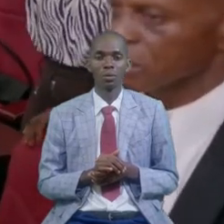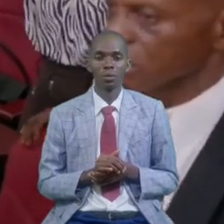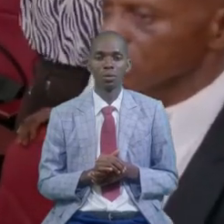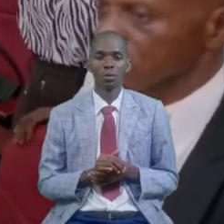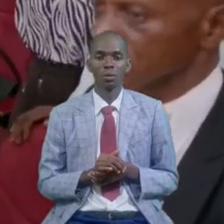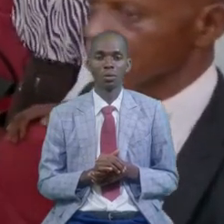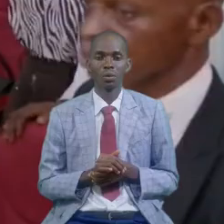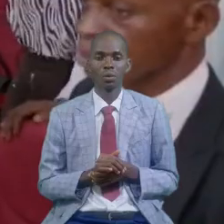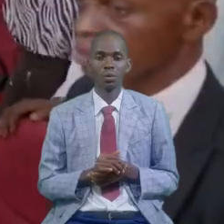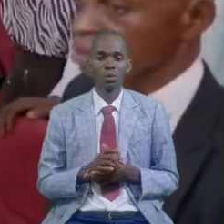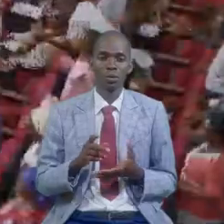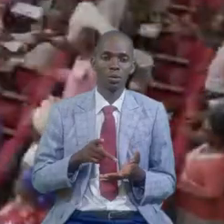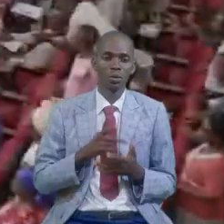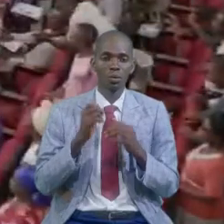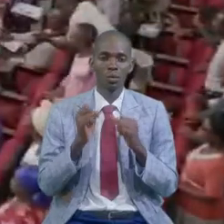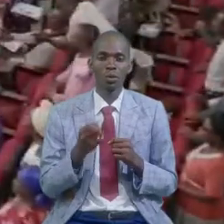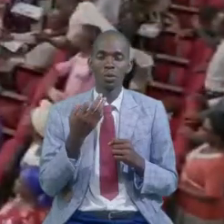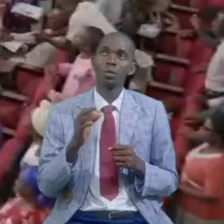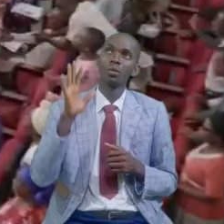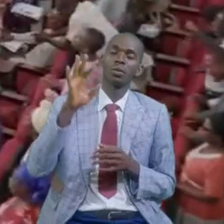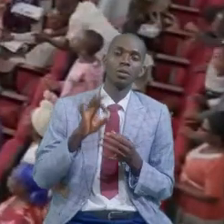Double portion of his spirit.